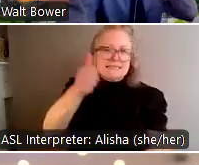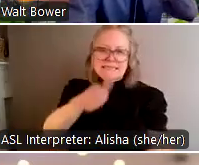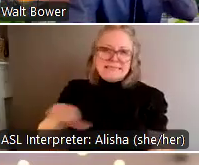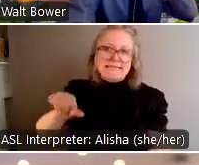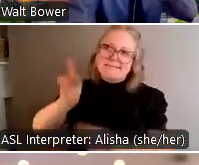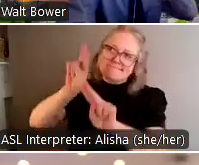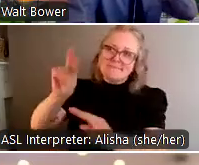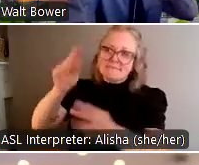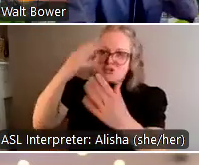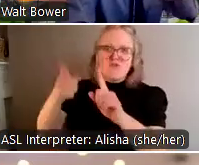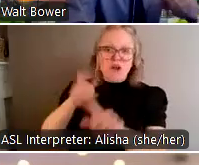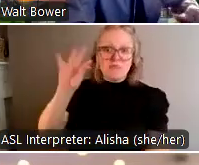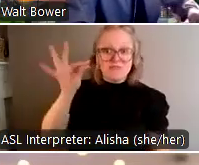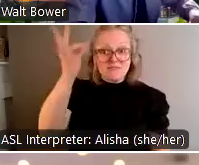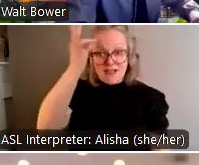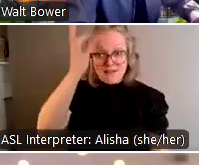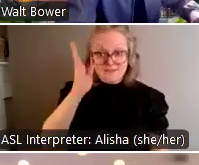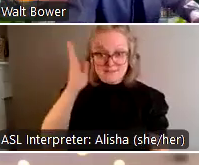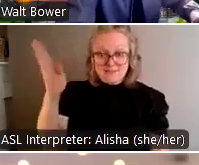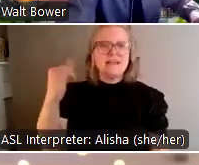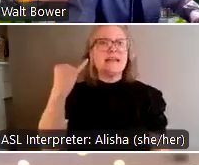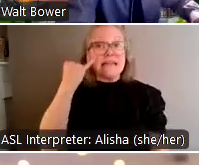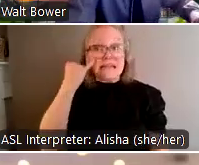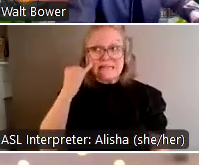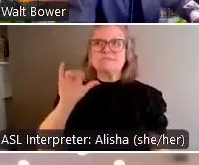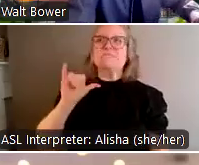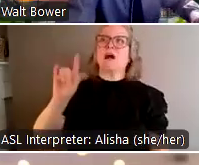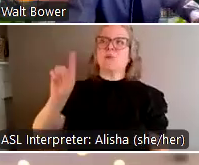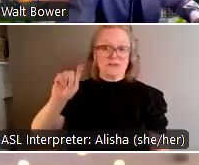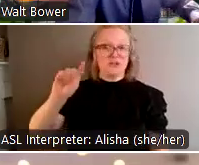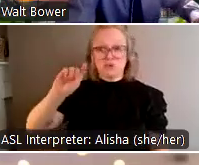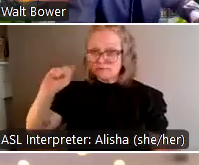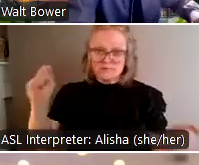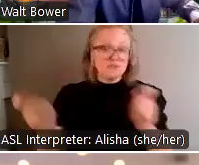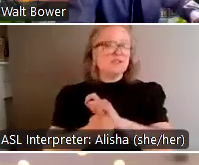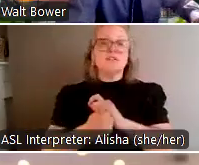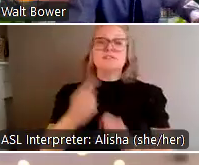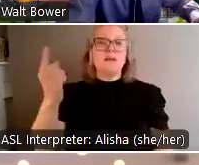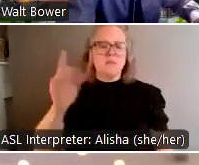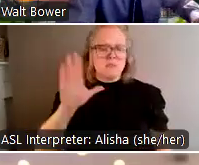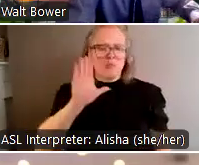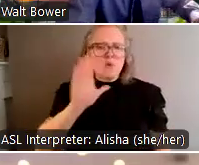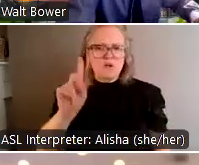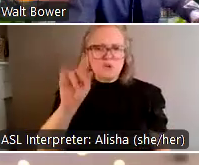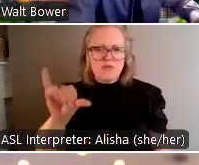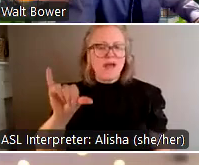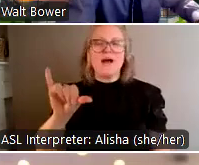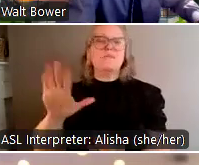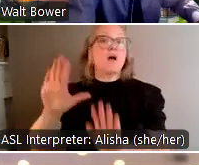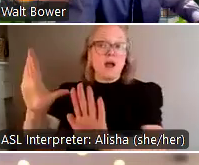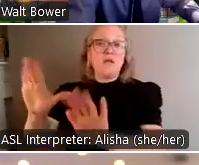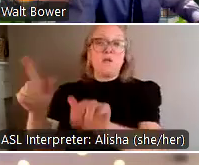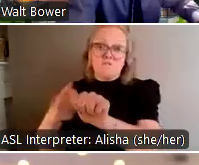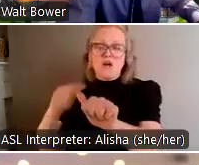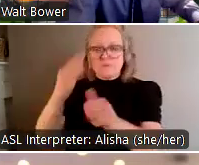the federal government. And if we need to take action, we will do that. But we will always communicate that out